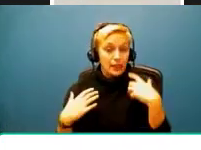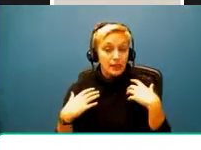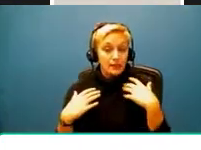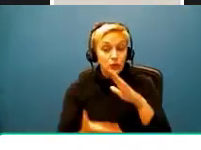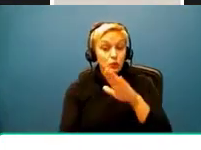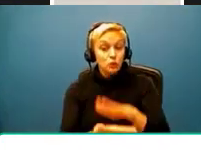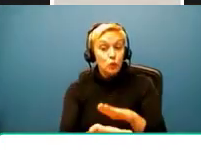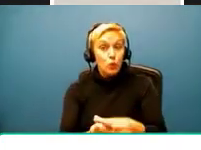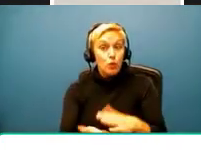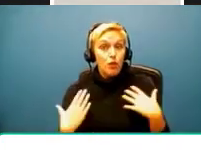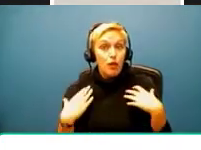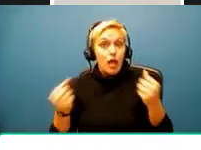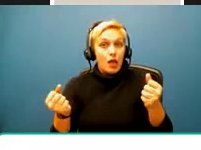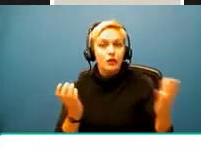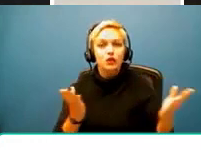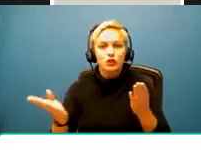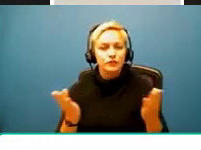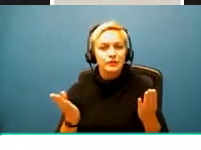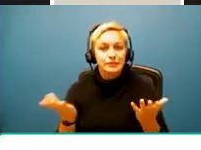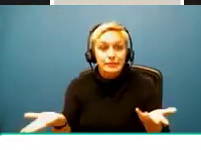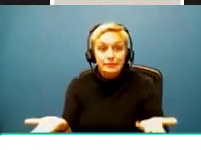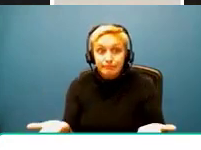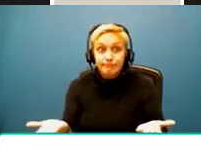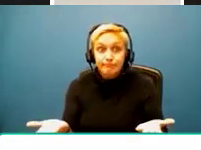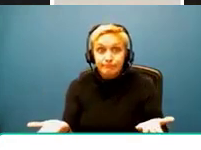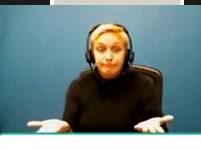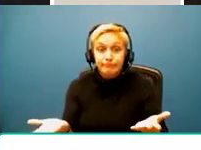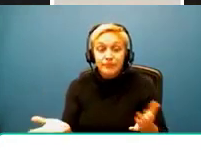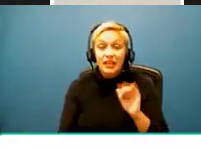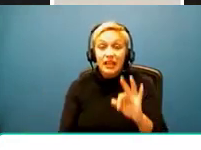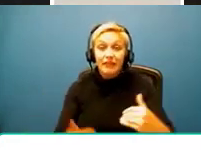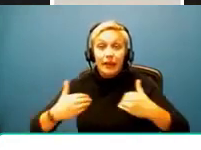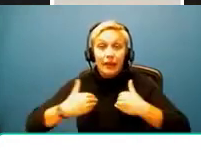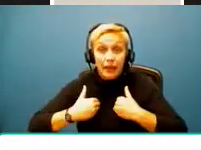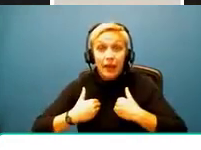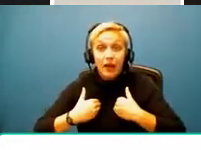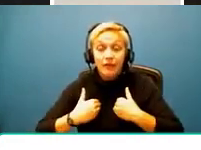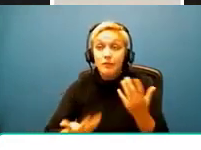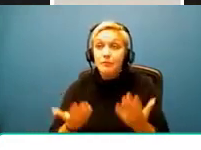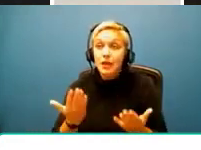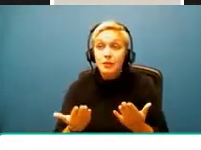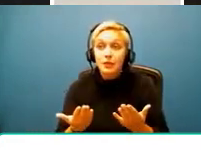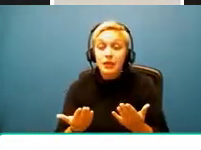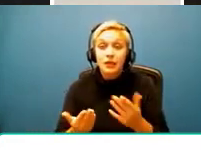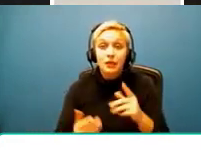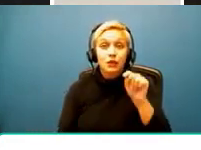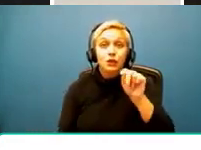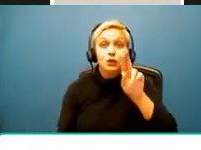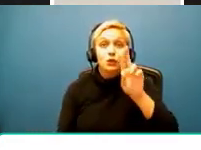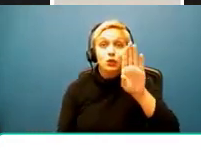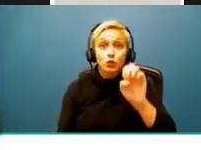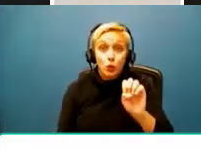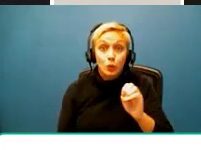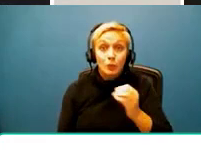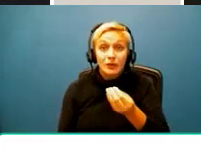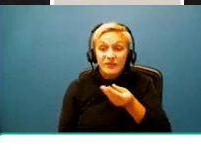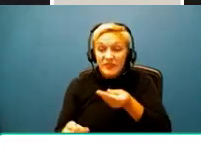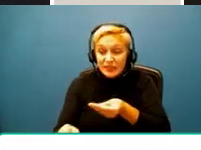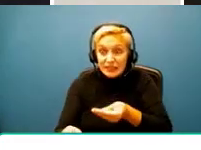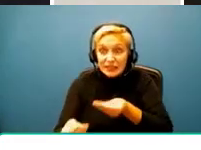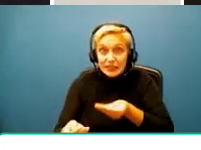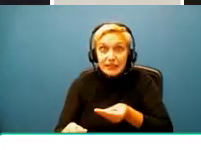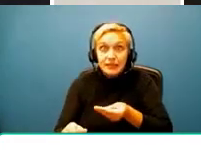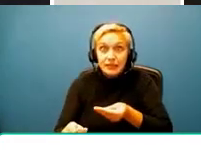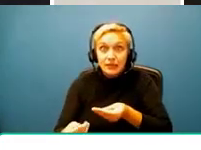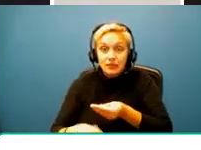it is that they have school health services such as a tube feeding, because when they're in the building, they